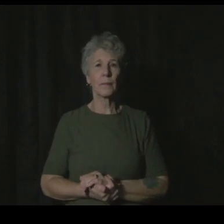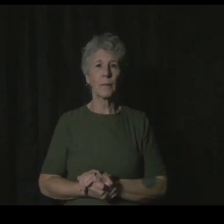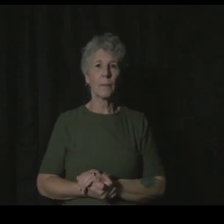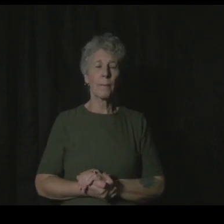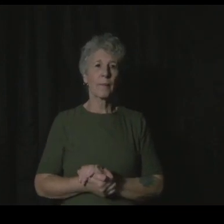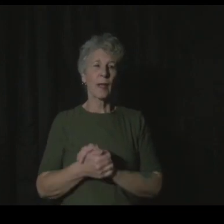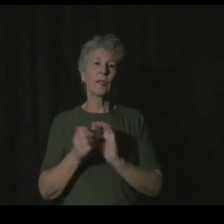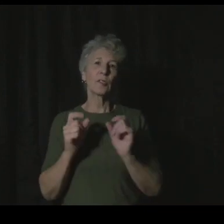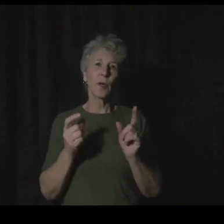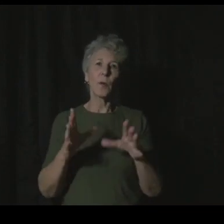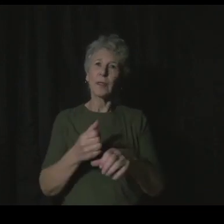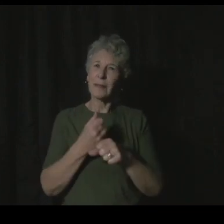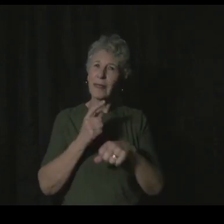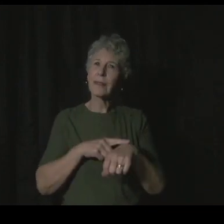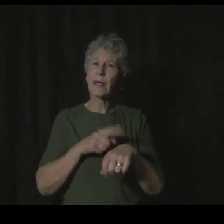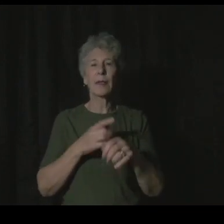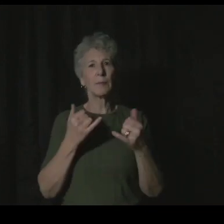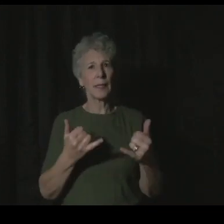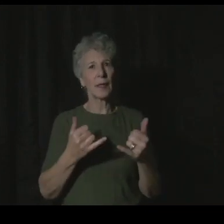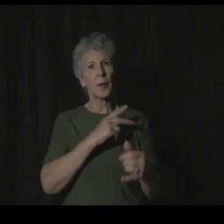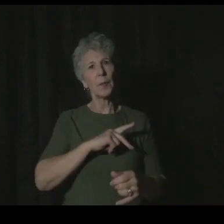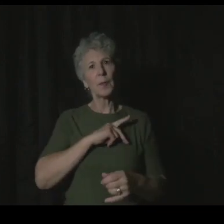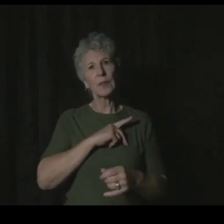So we're going to take a moment now and just personally